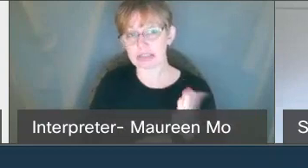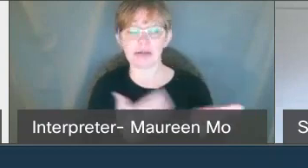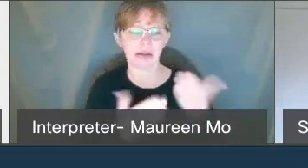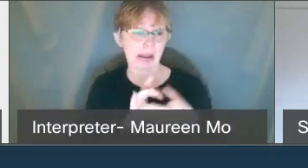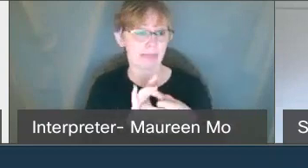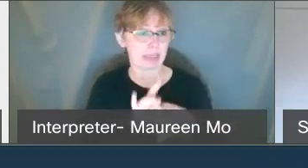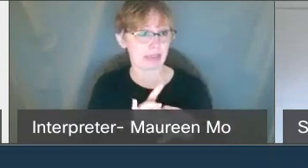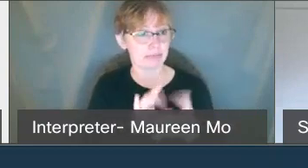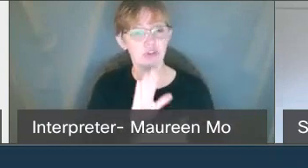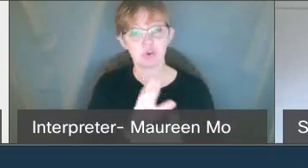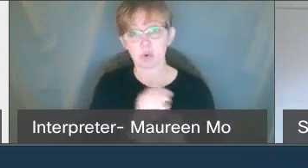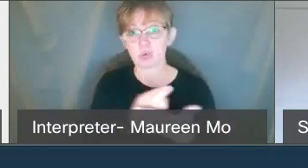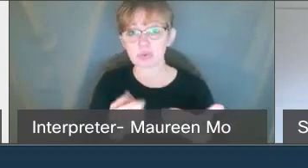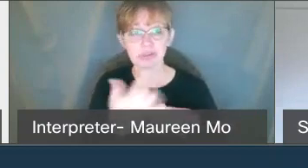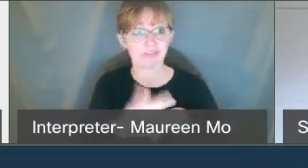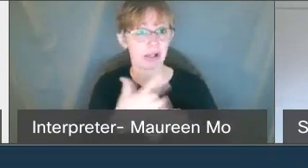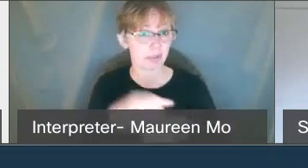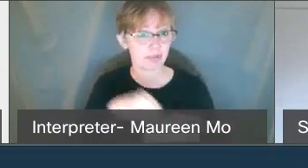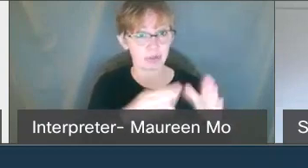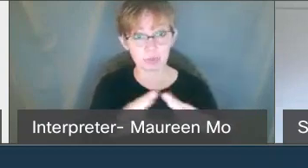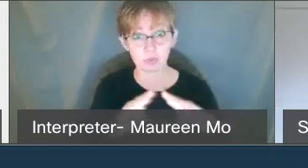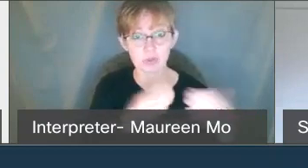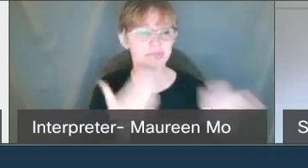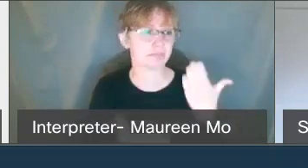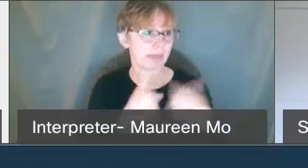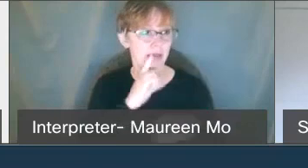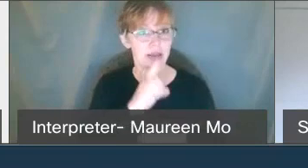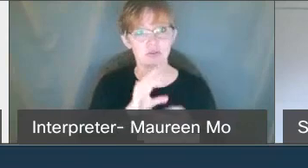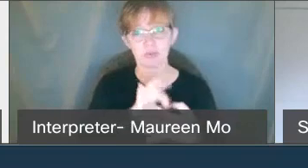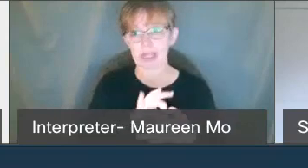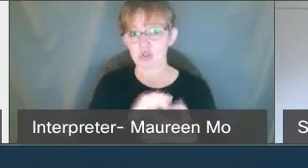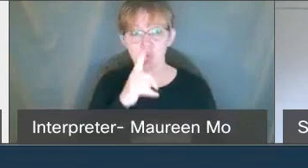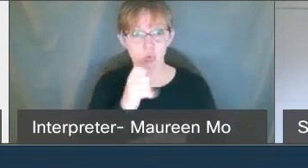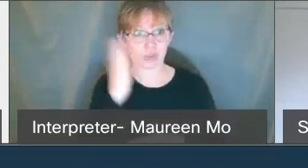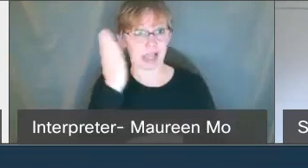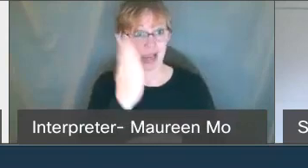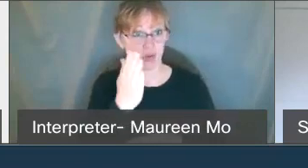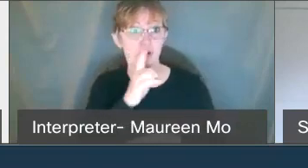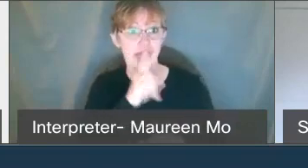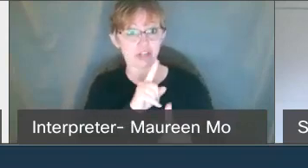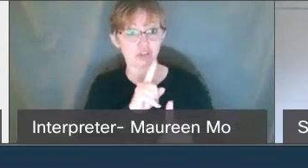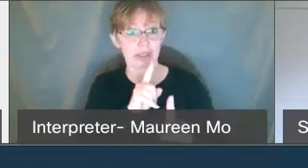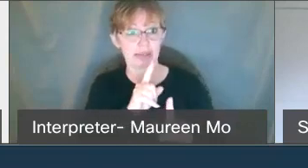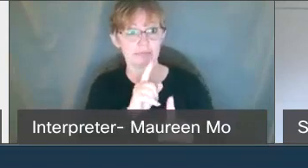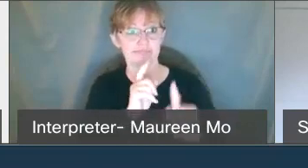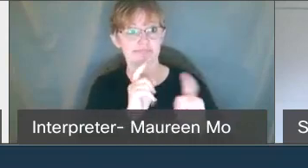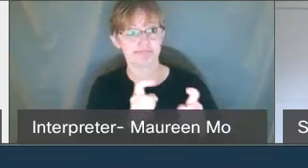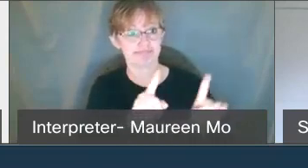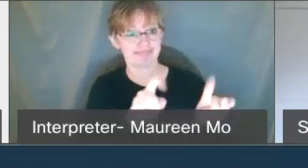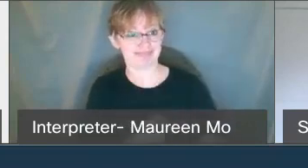terms of the resources available. It could be in terms of who is actually going to administer the instrument and using what